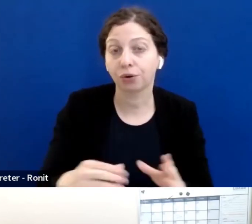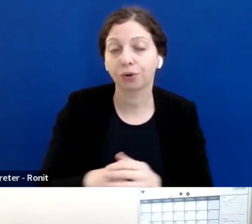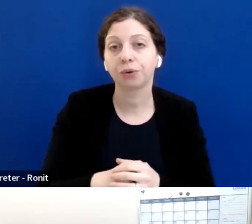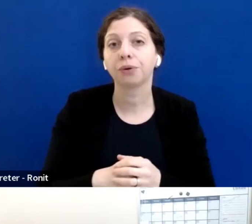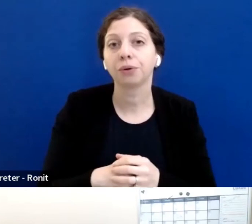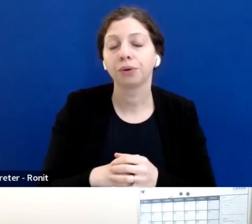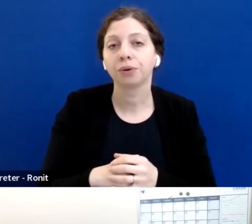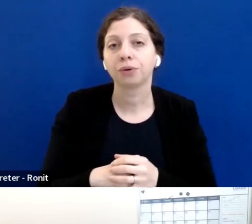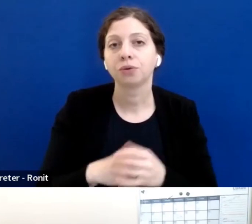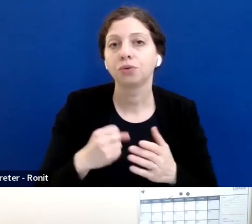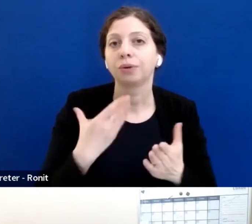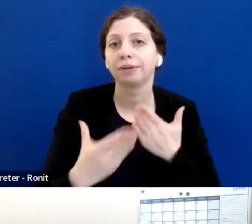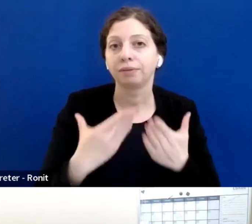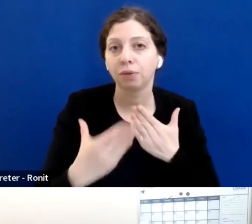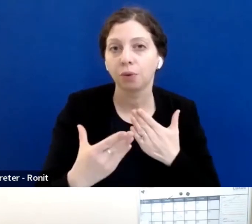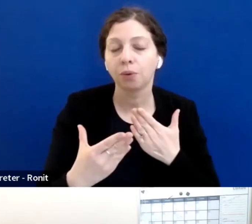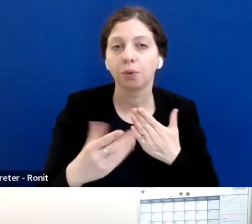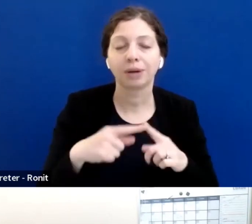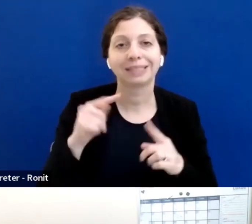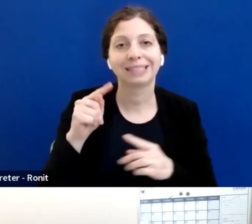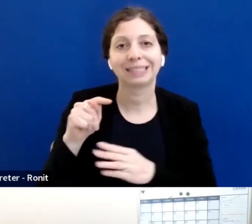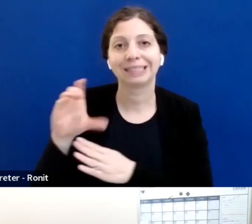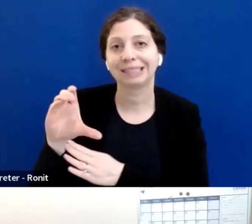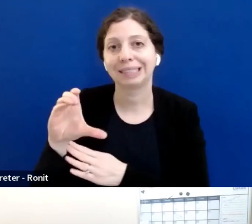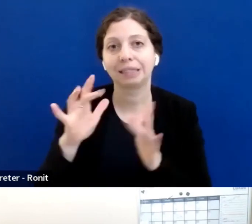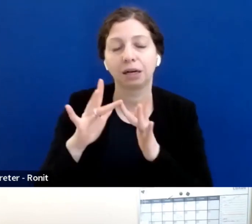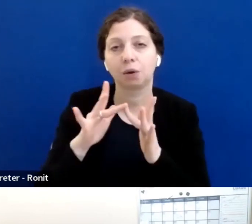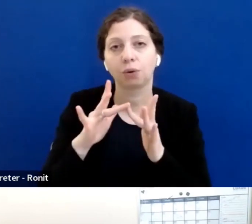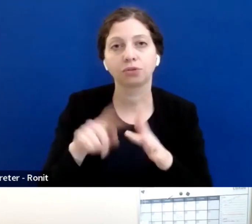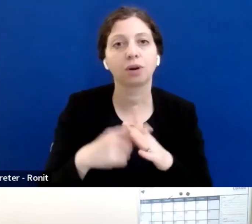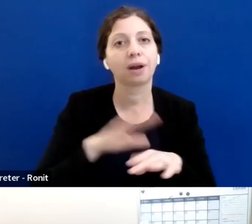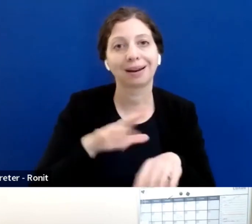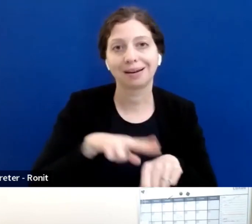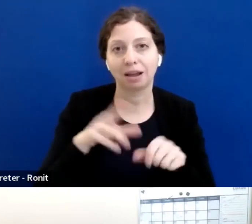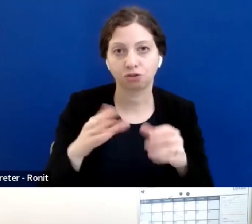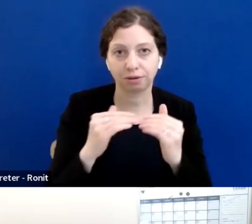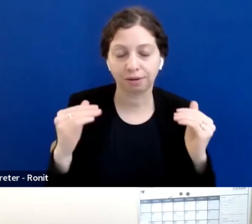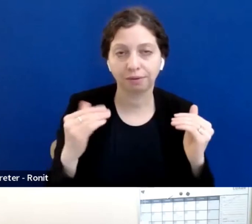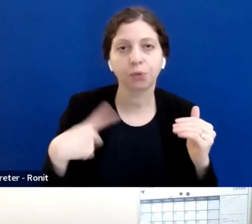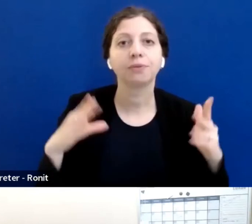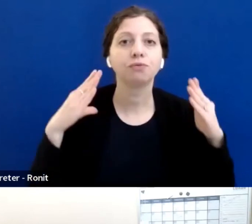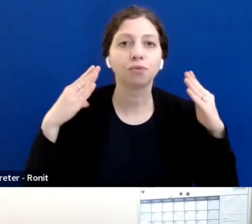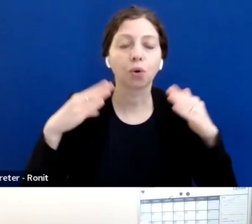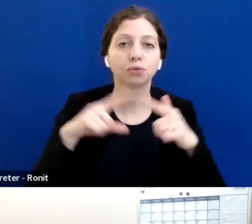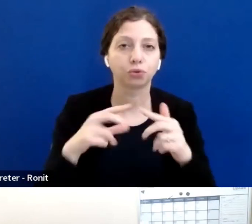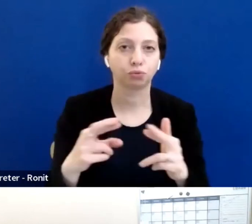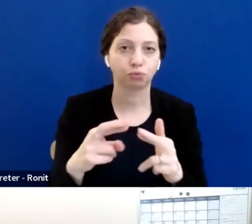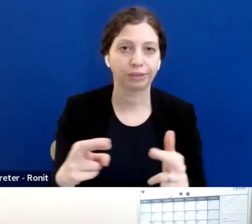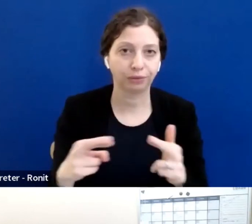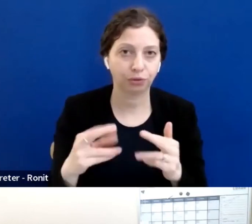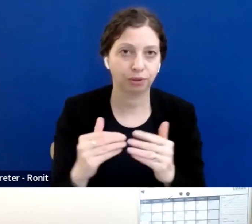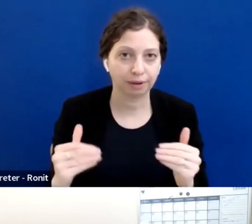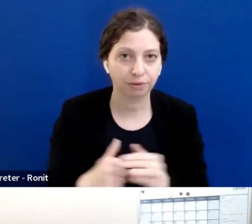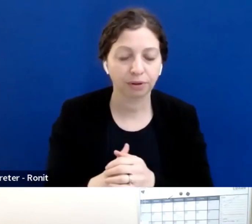so even though when the TTC network started, it was on a national level, we focused down to a regional level. And so